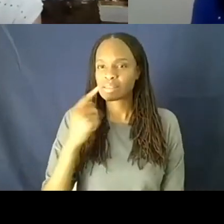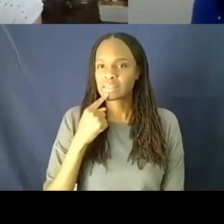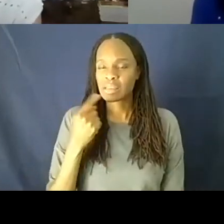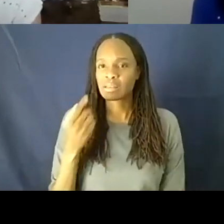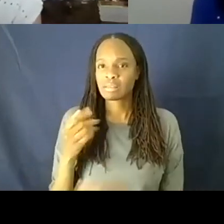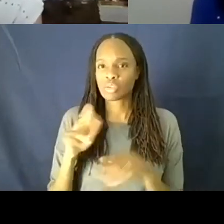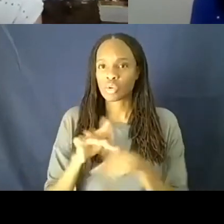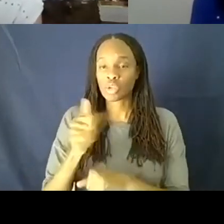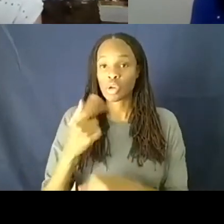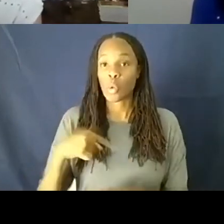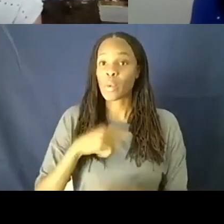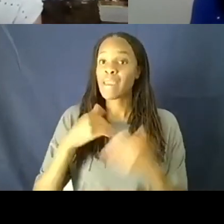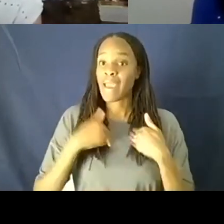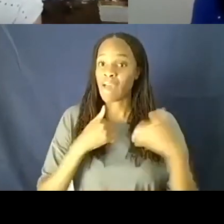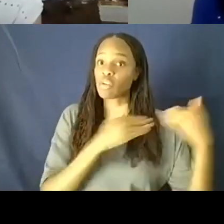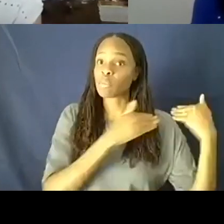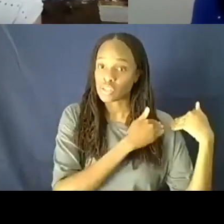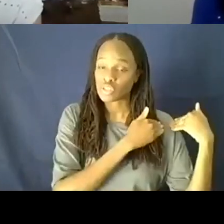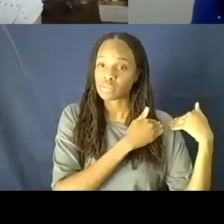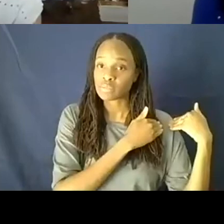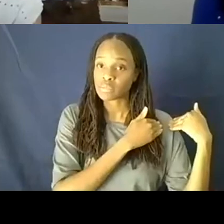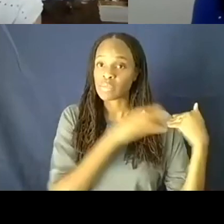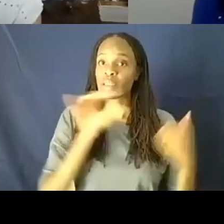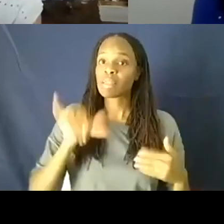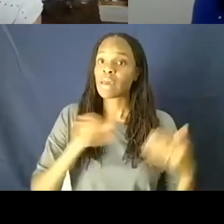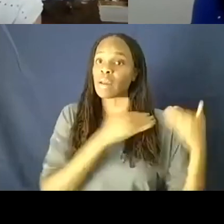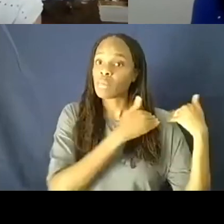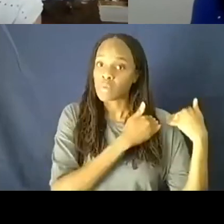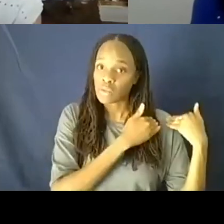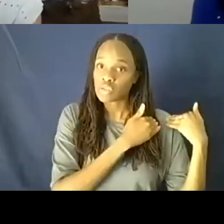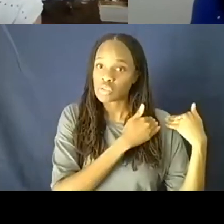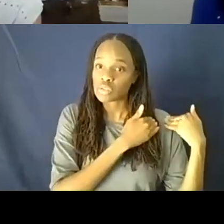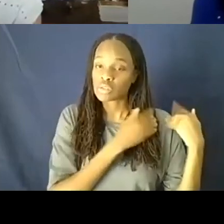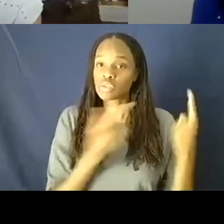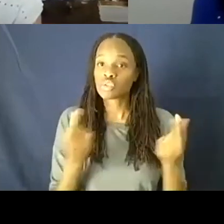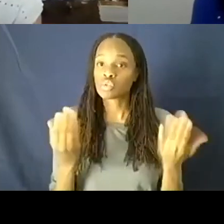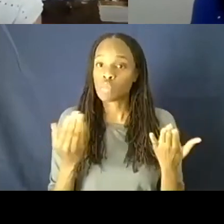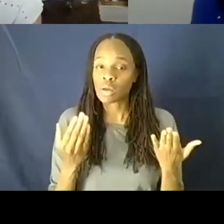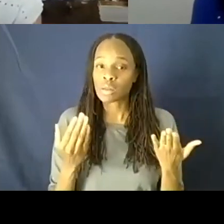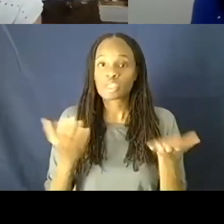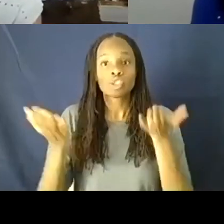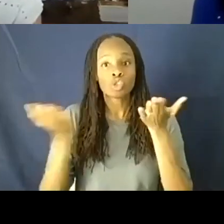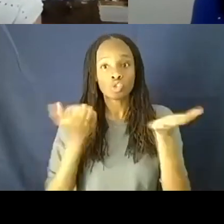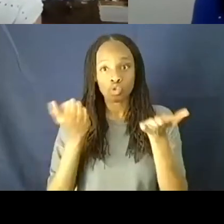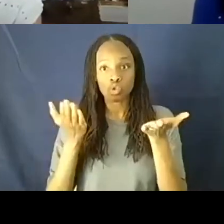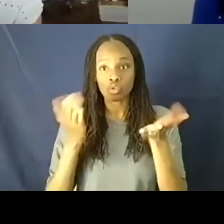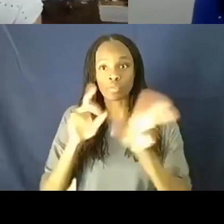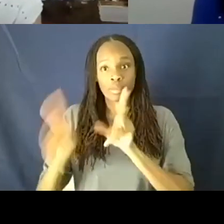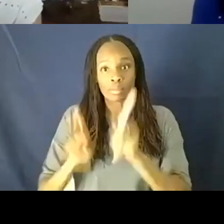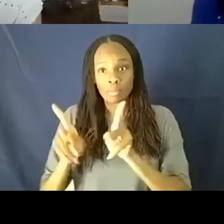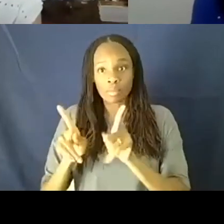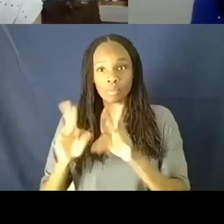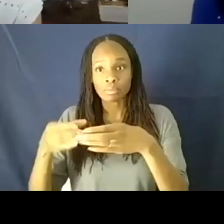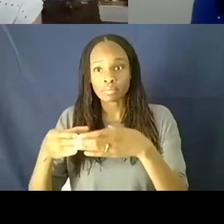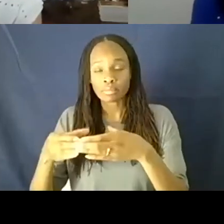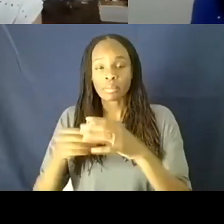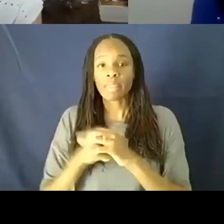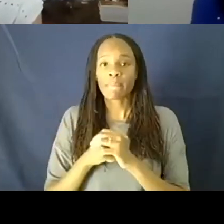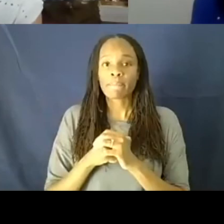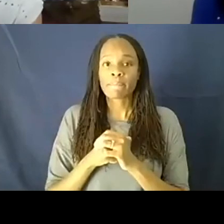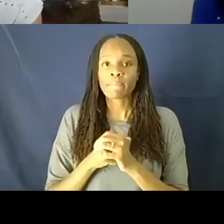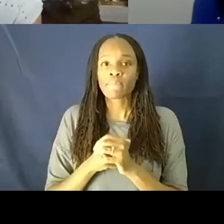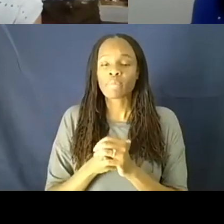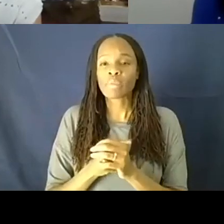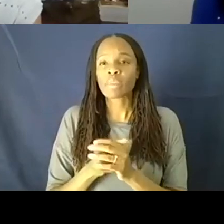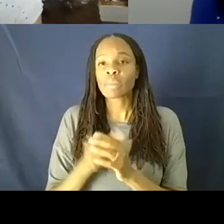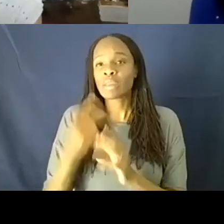obligation, and that obligation is to serve our constituencies. Oftentimes, the onus is placed upon